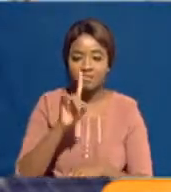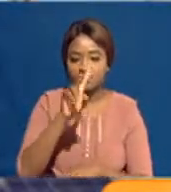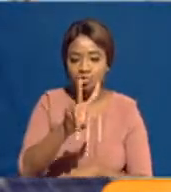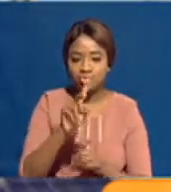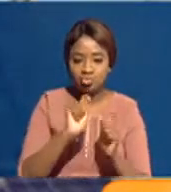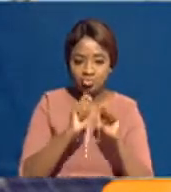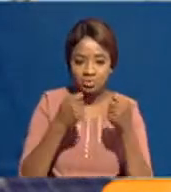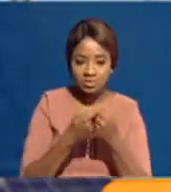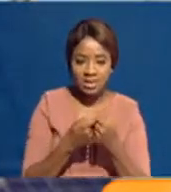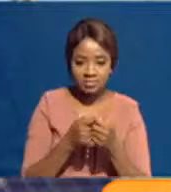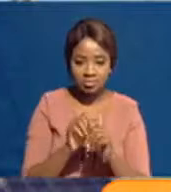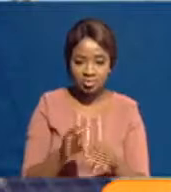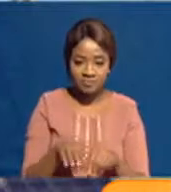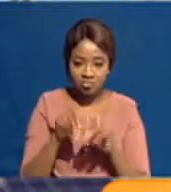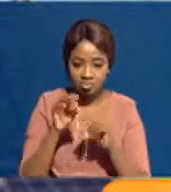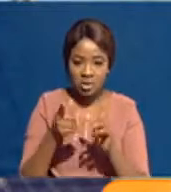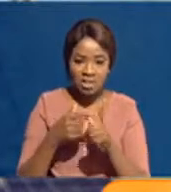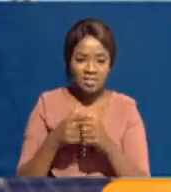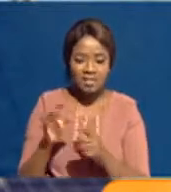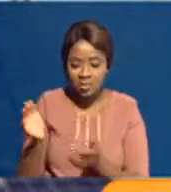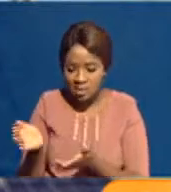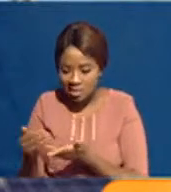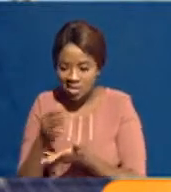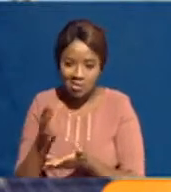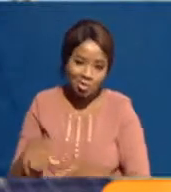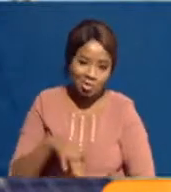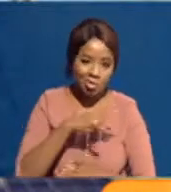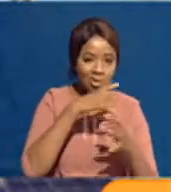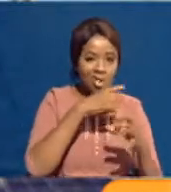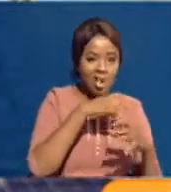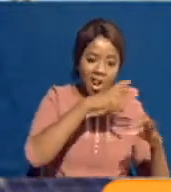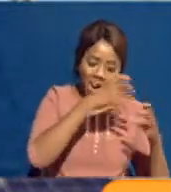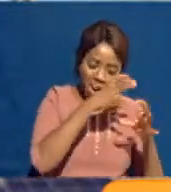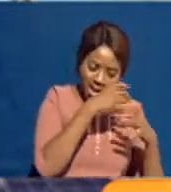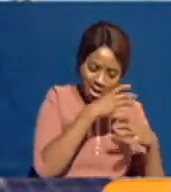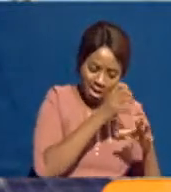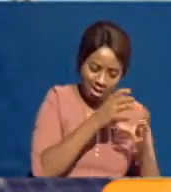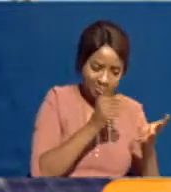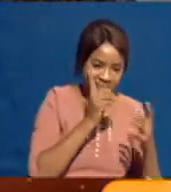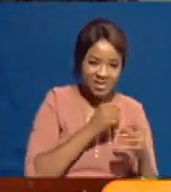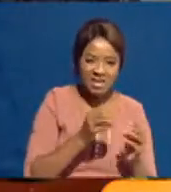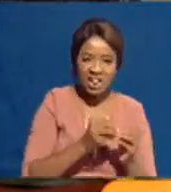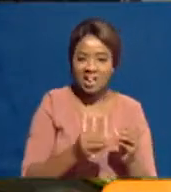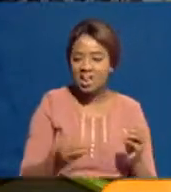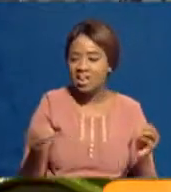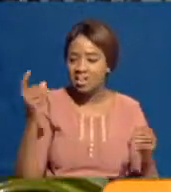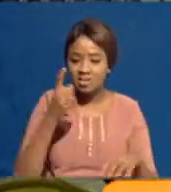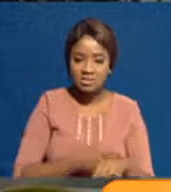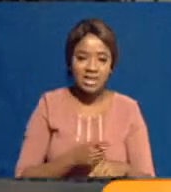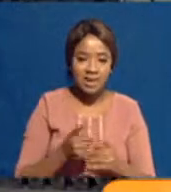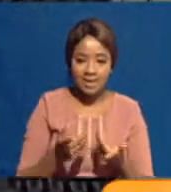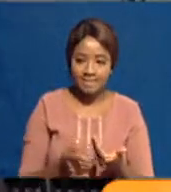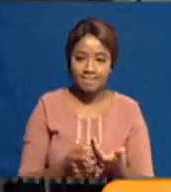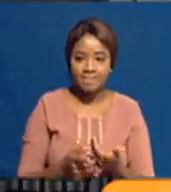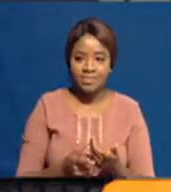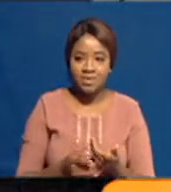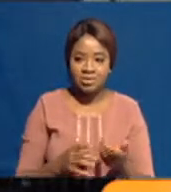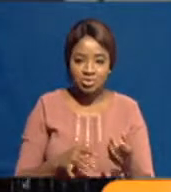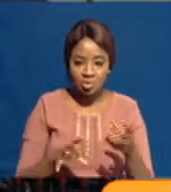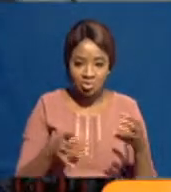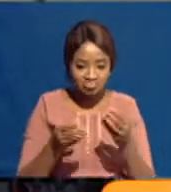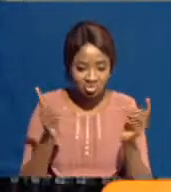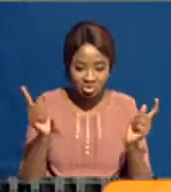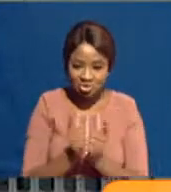take the sample, we have to send it to the laboratory, and it takes a lot of time, you know, and then the data comes in. So we land up, you know, putting all